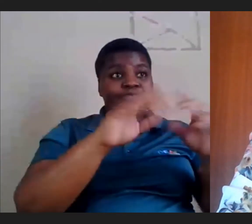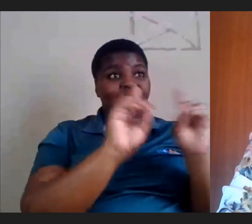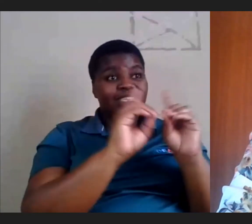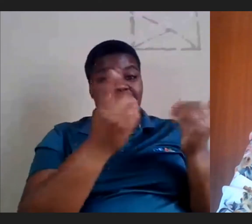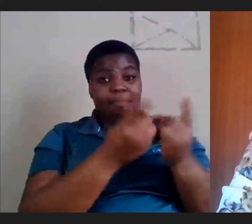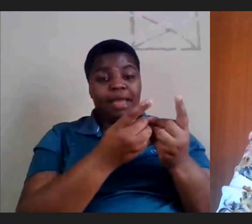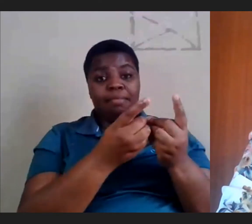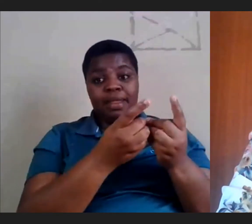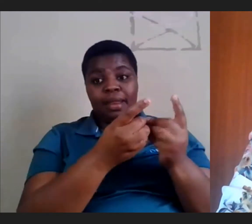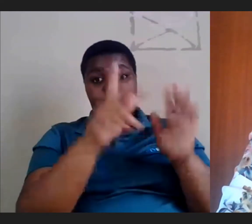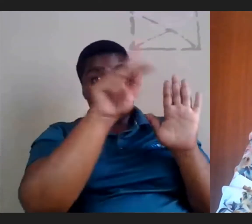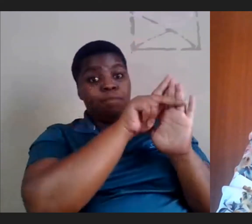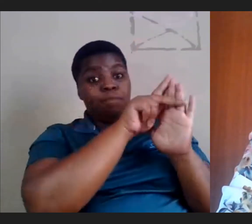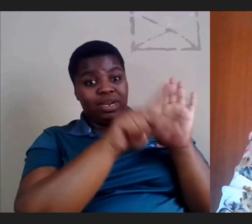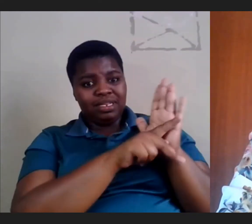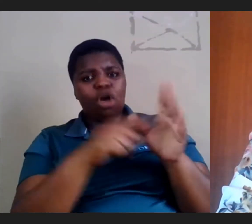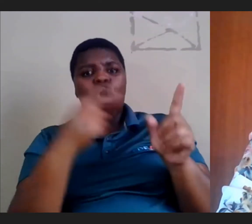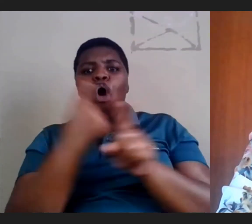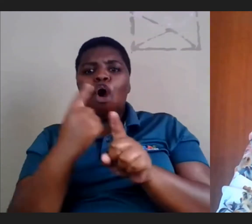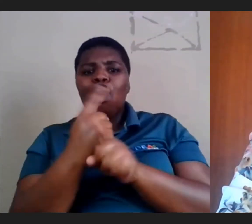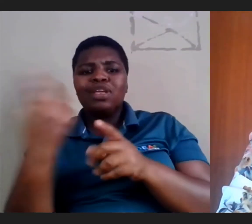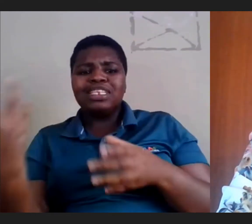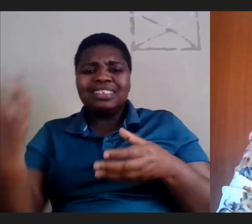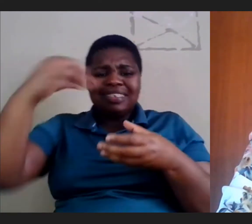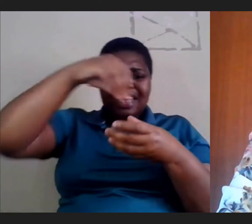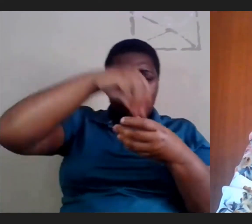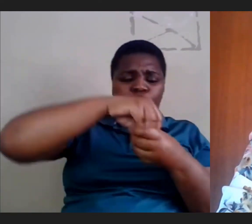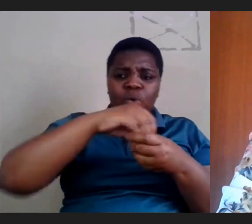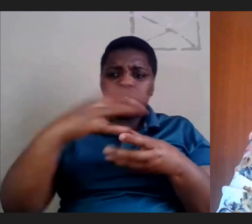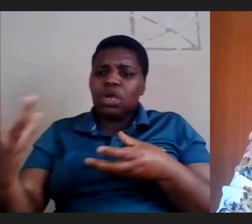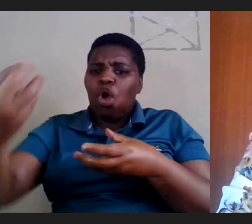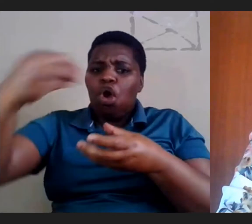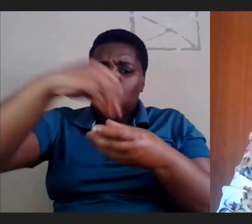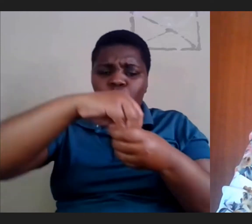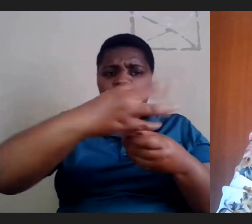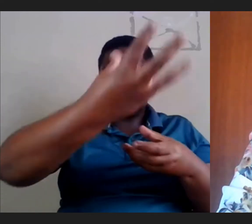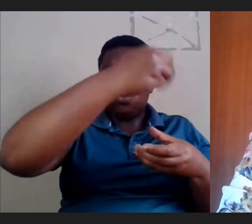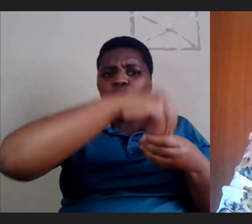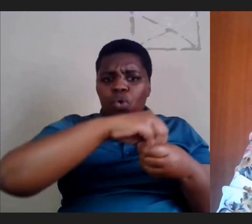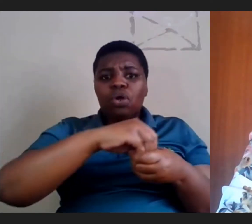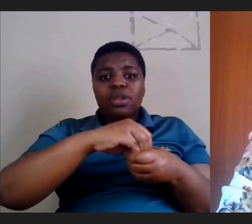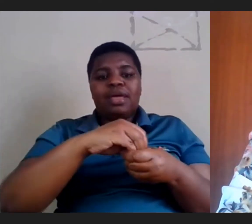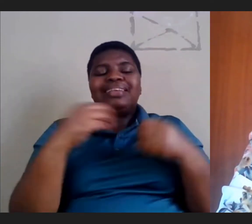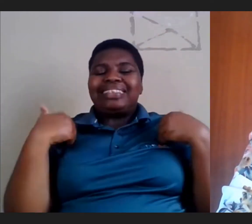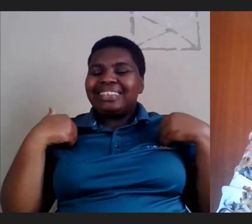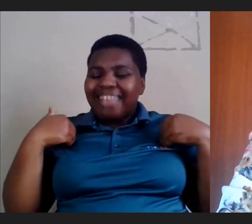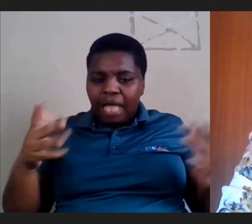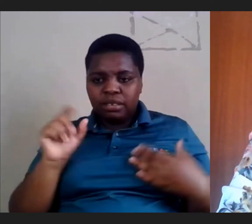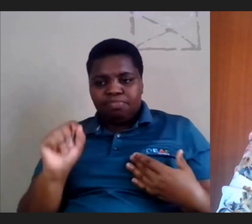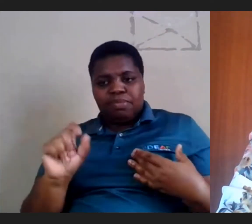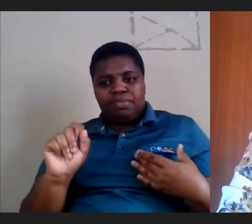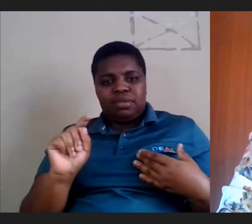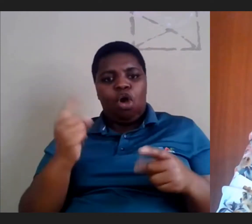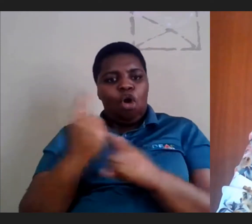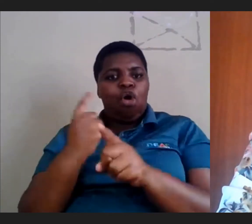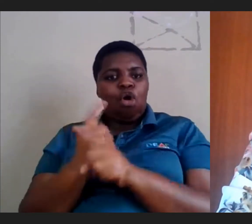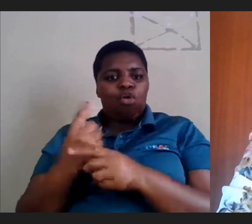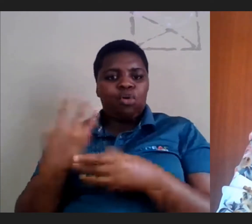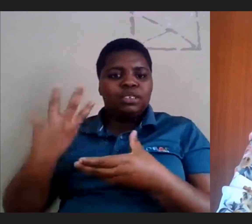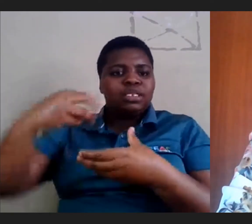they include disability in included from the beginning, and ensure then